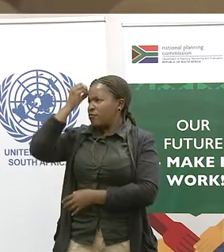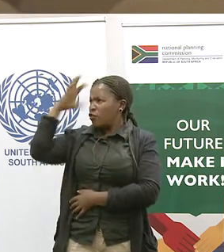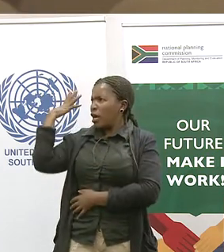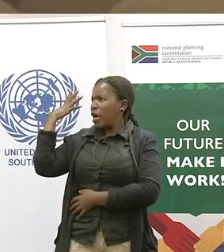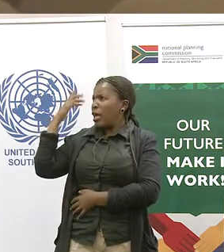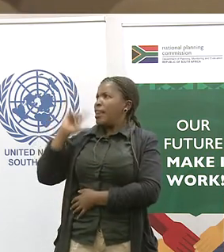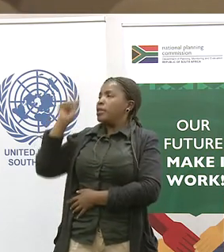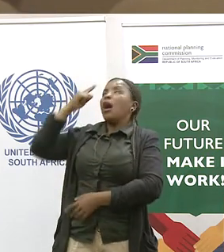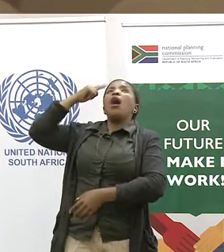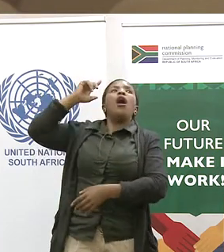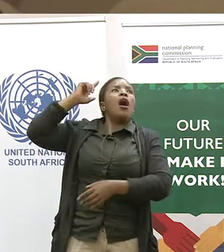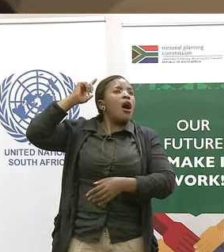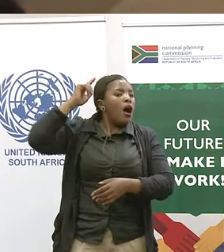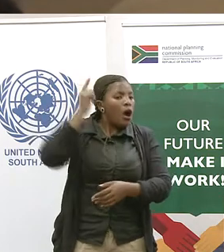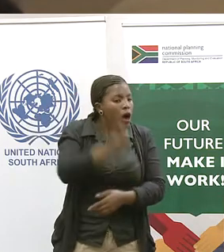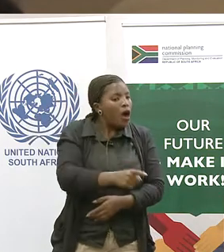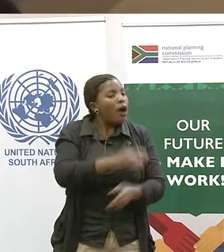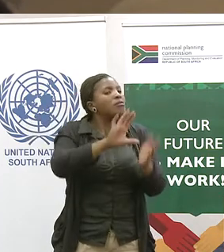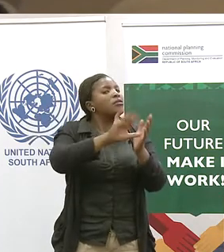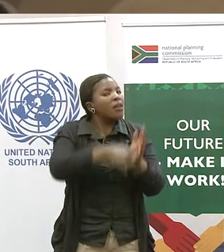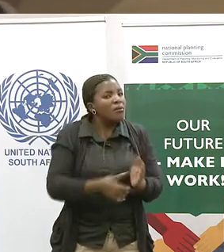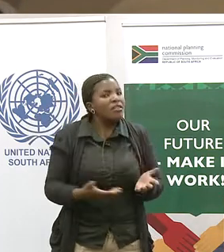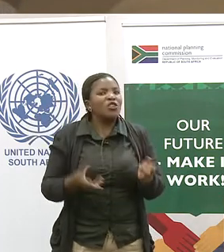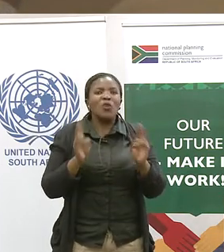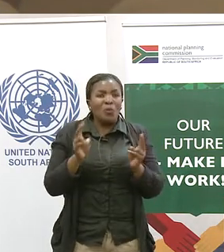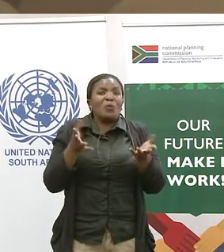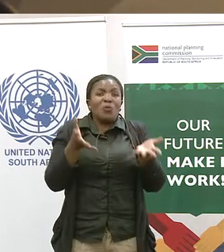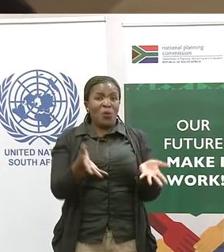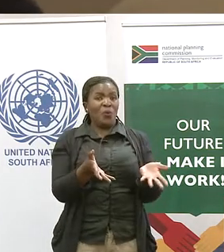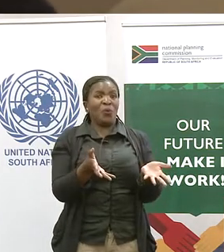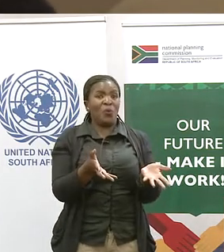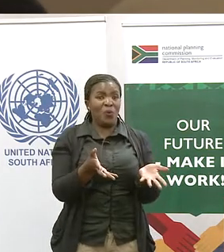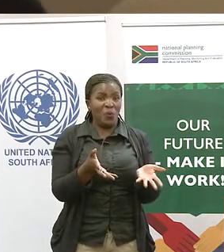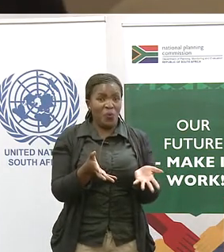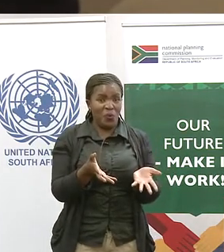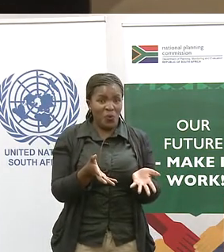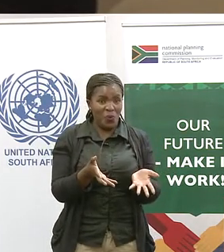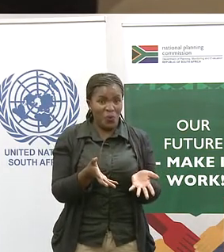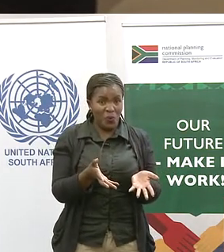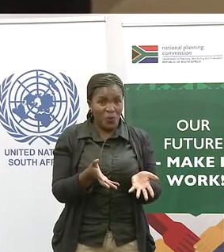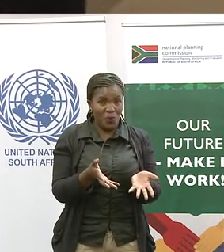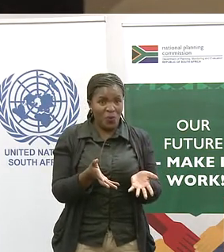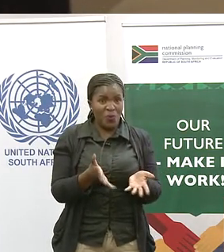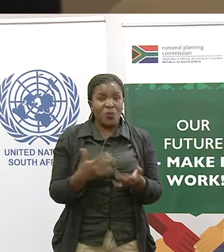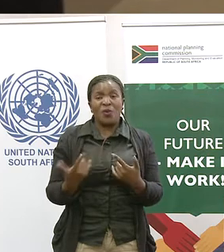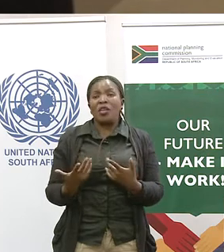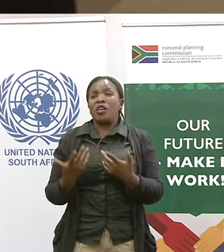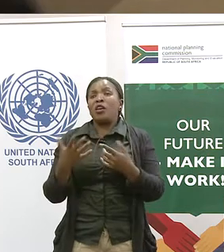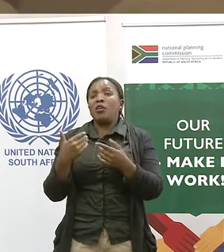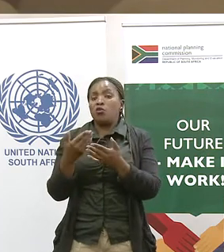I'm just going to make comments and perhaps you can reflect at the end. You spoke about